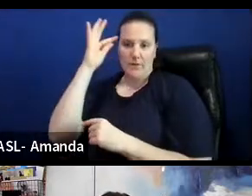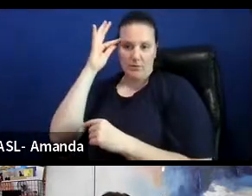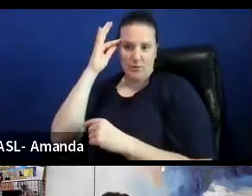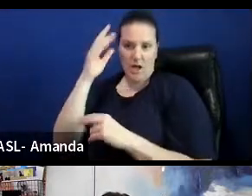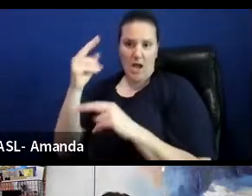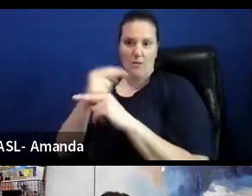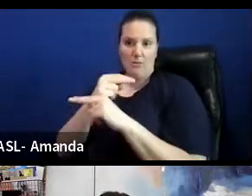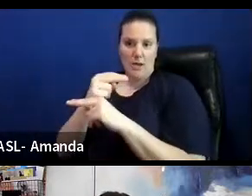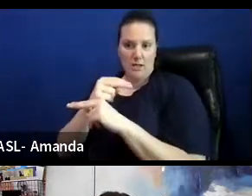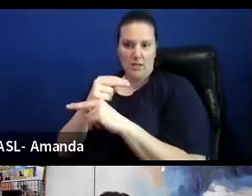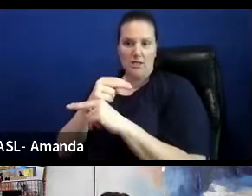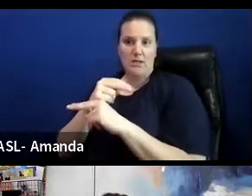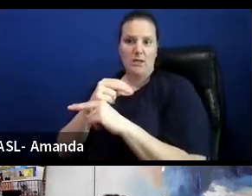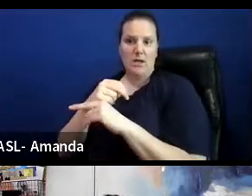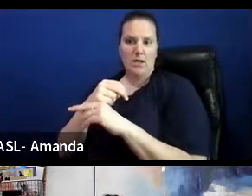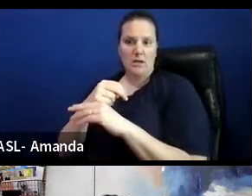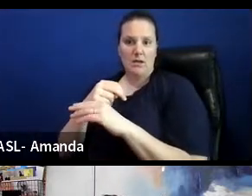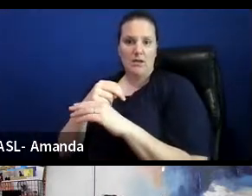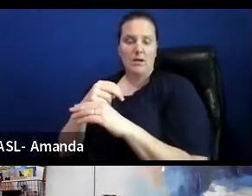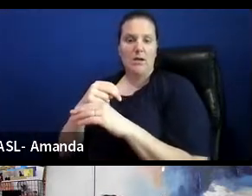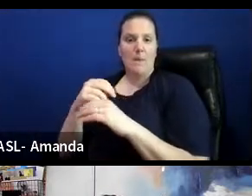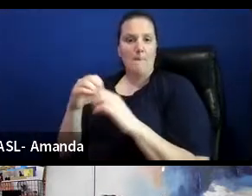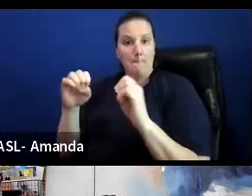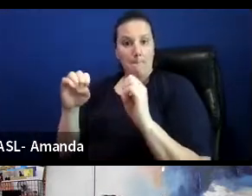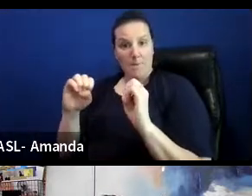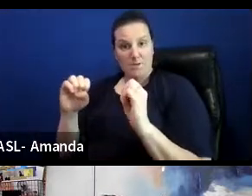Administration emergency funds. So